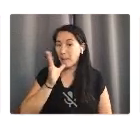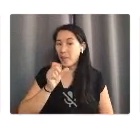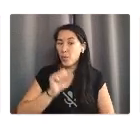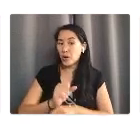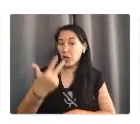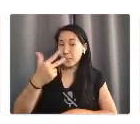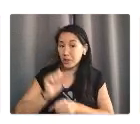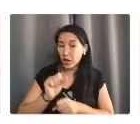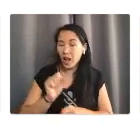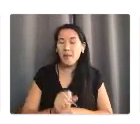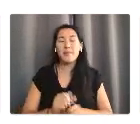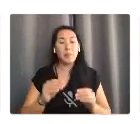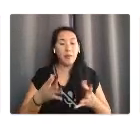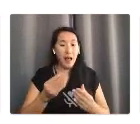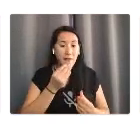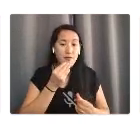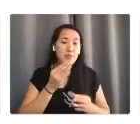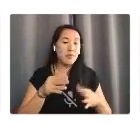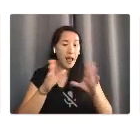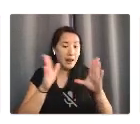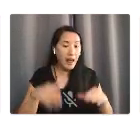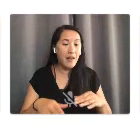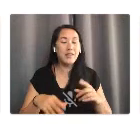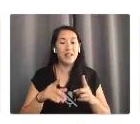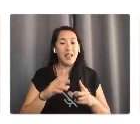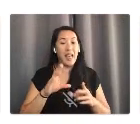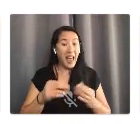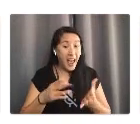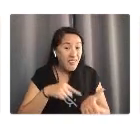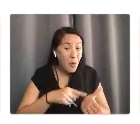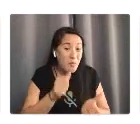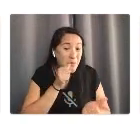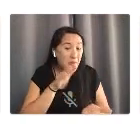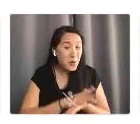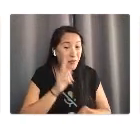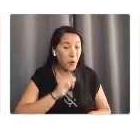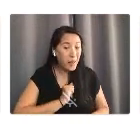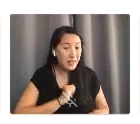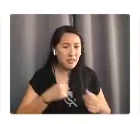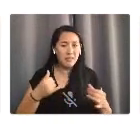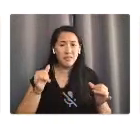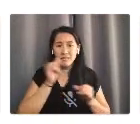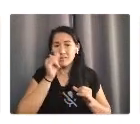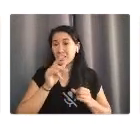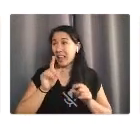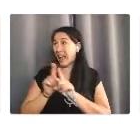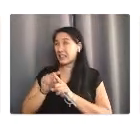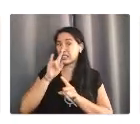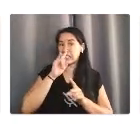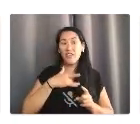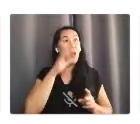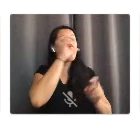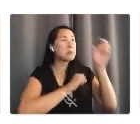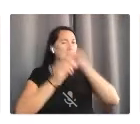over our heads, food for us to eat, and was able to afford private school for myself. And As a kid, I never felt like I missed out on anything.